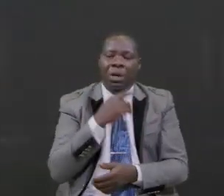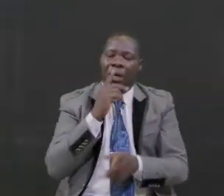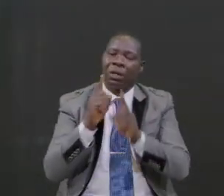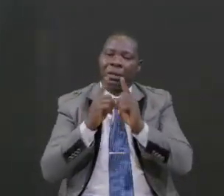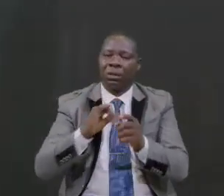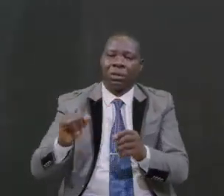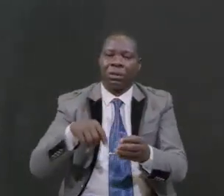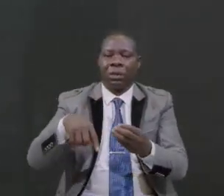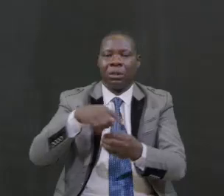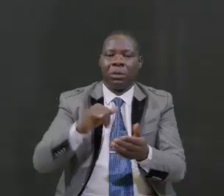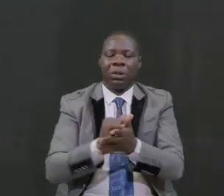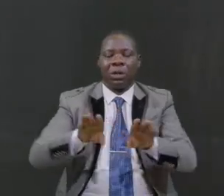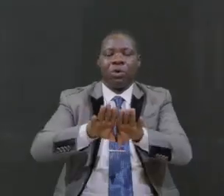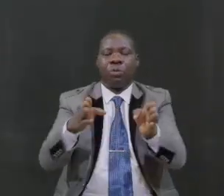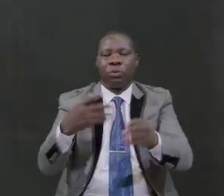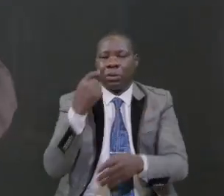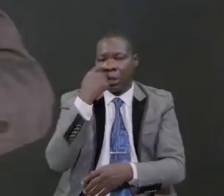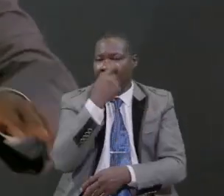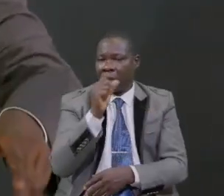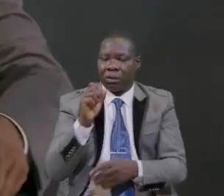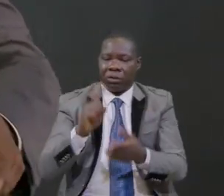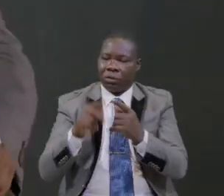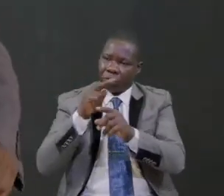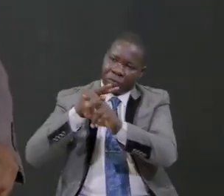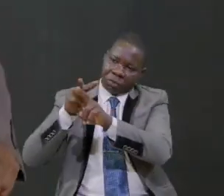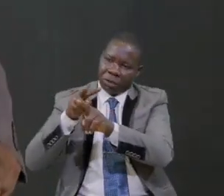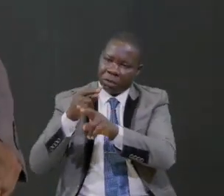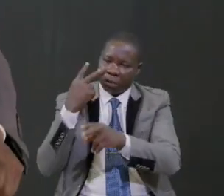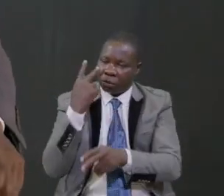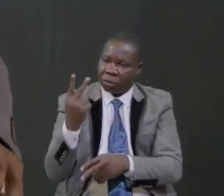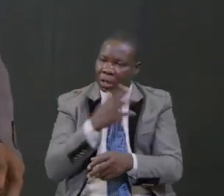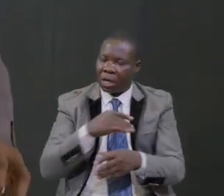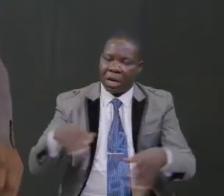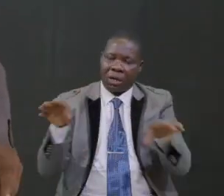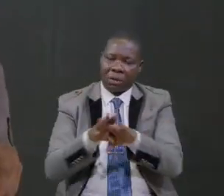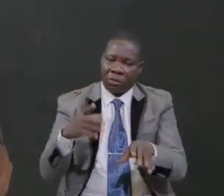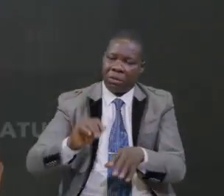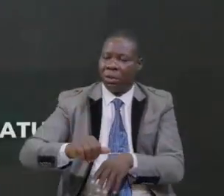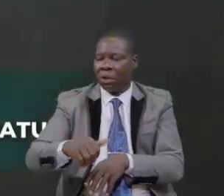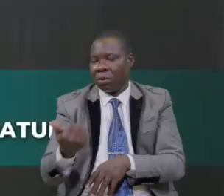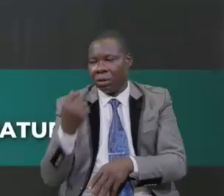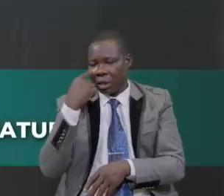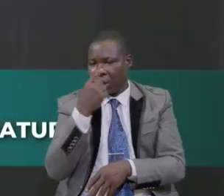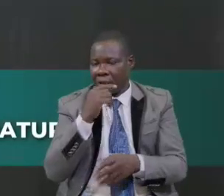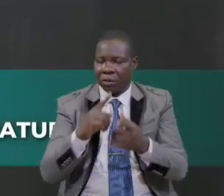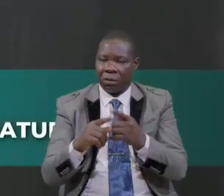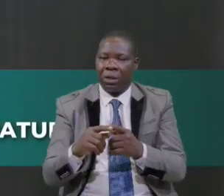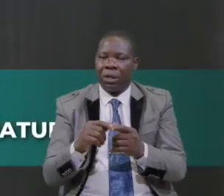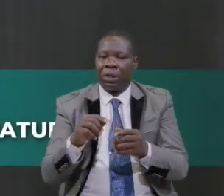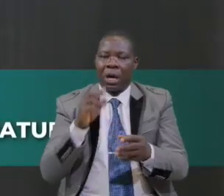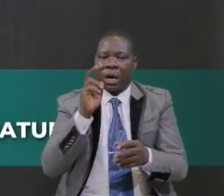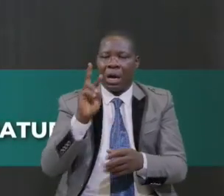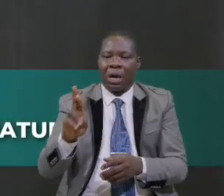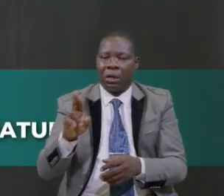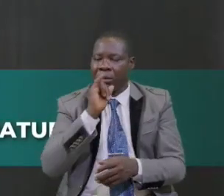their eyes to see and obstruct the others. R is to restore